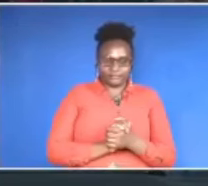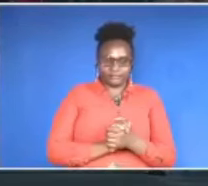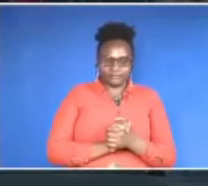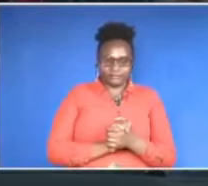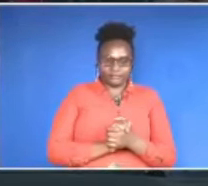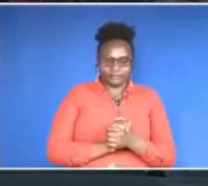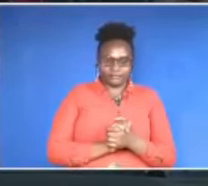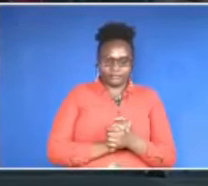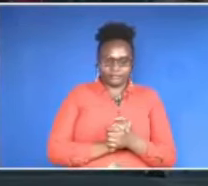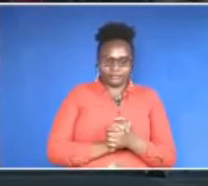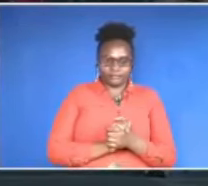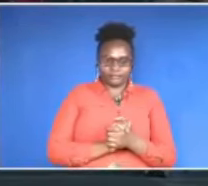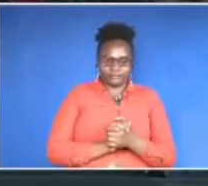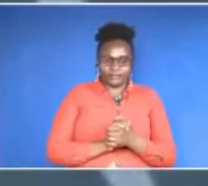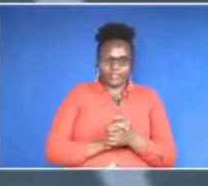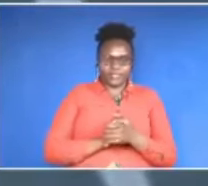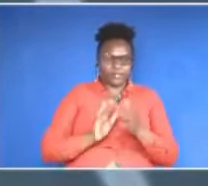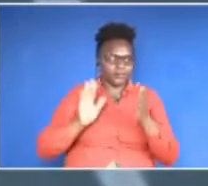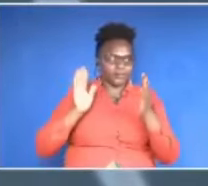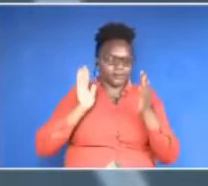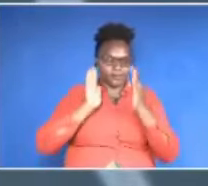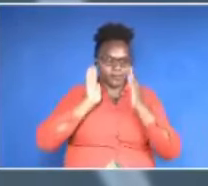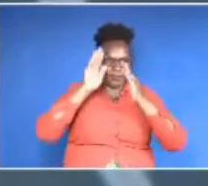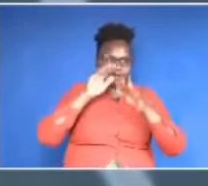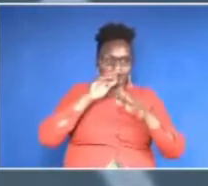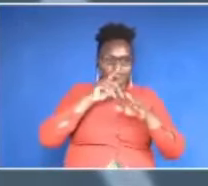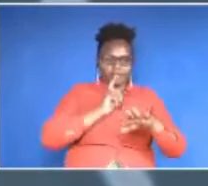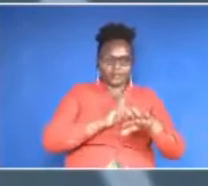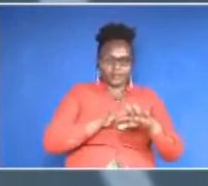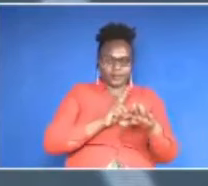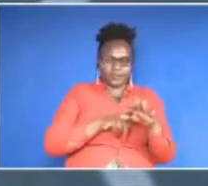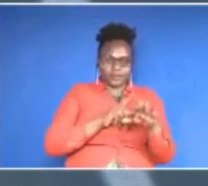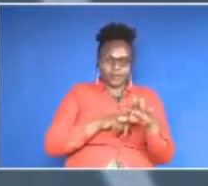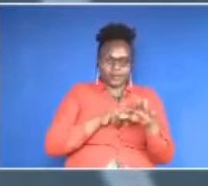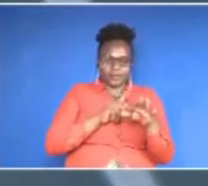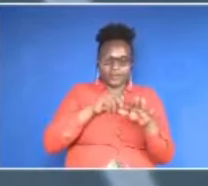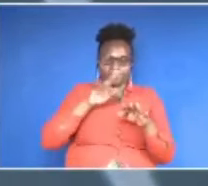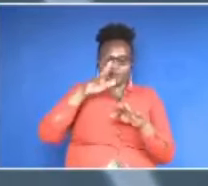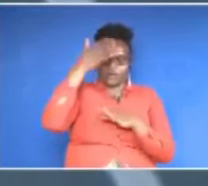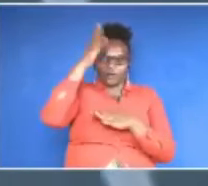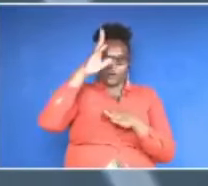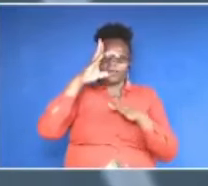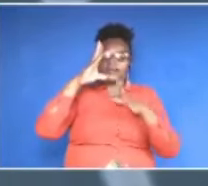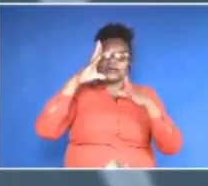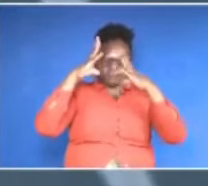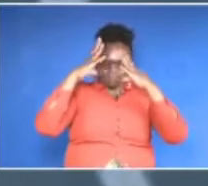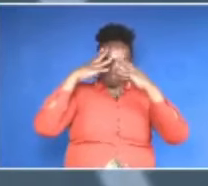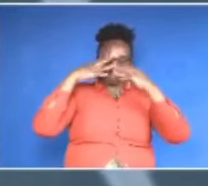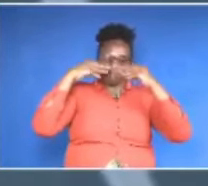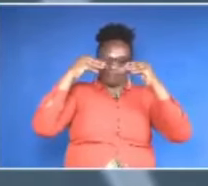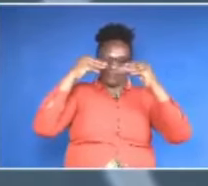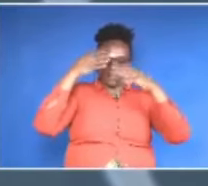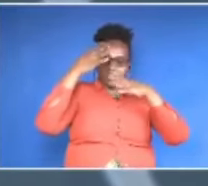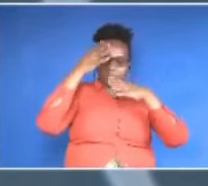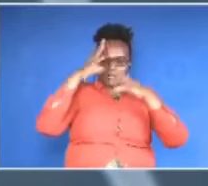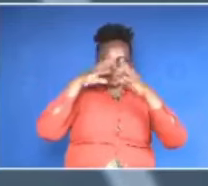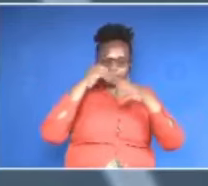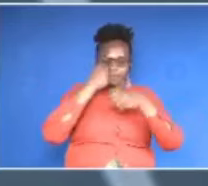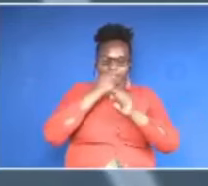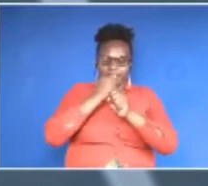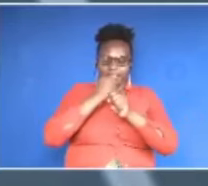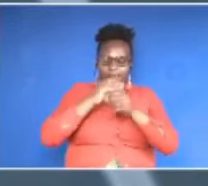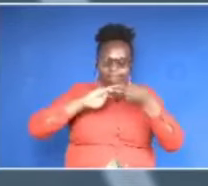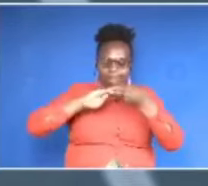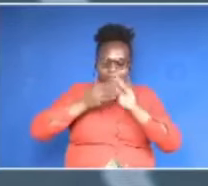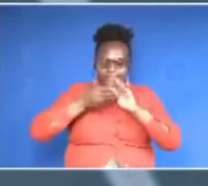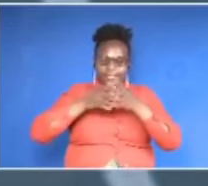As Archbishop Kibarabara says, when God created Kenya, he must have smiles. Kama vile Askofu Kibarabara anasema ya kwamba vile Mungu alikuwa